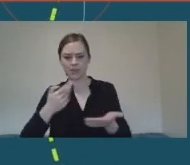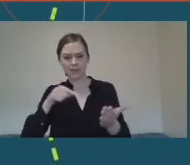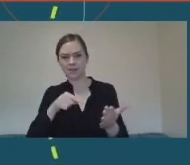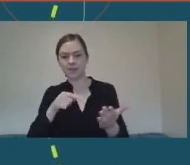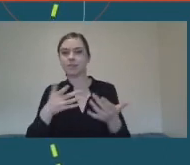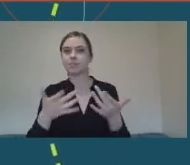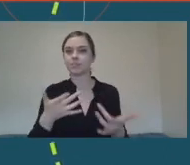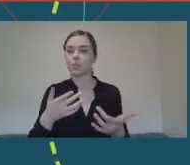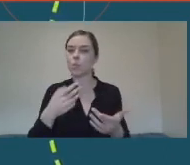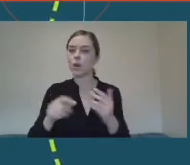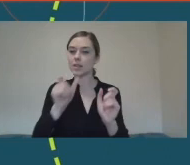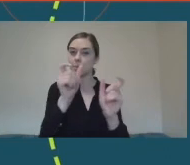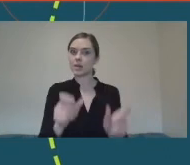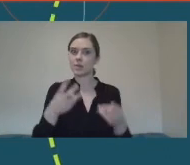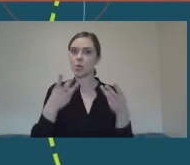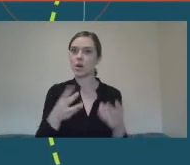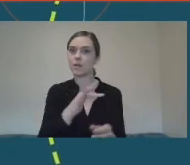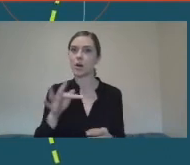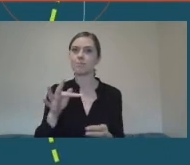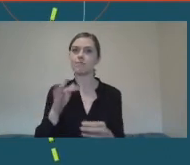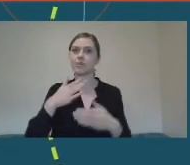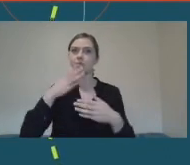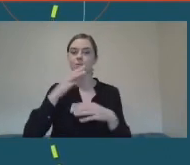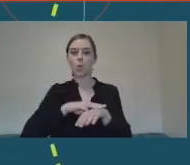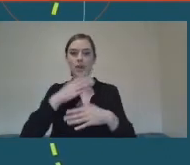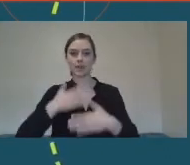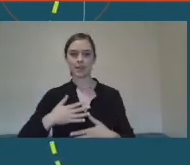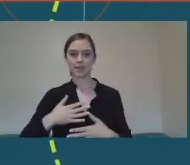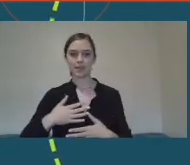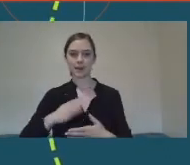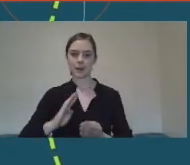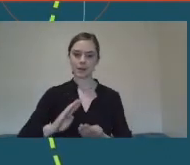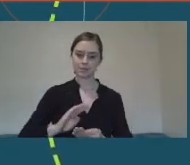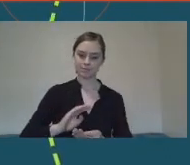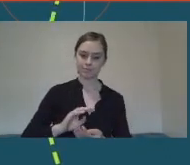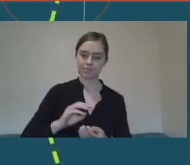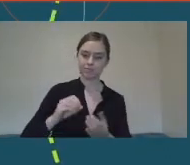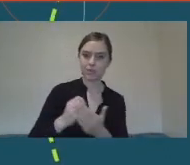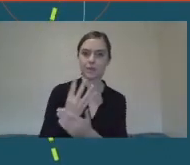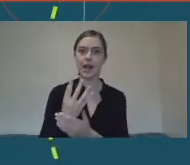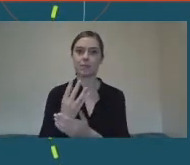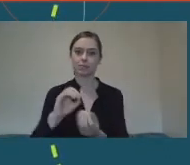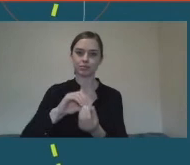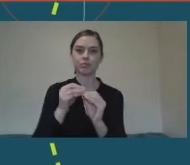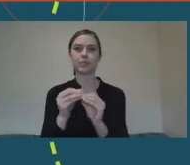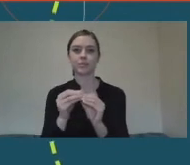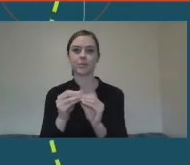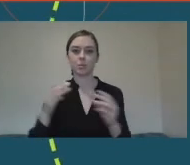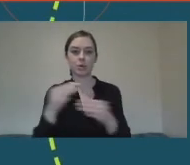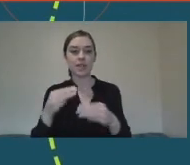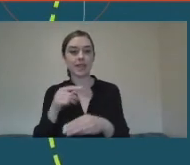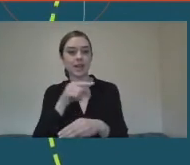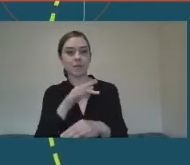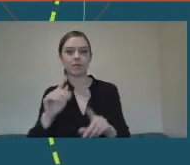standpoint to build the core out that will protect them from various chronic health conditions and